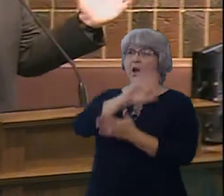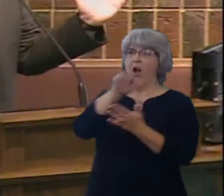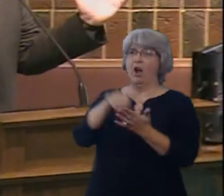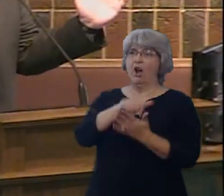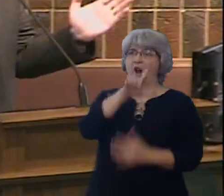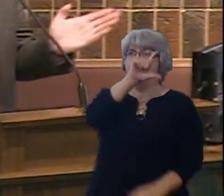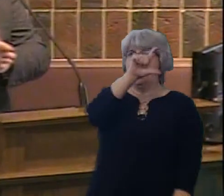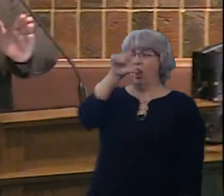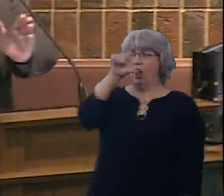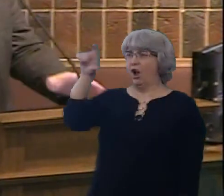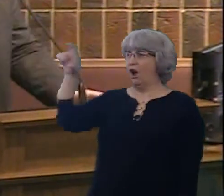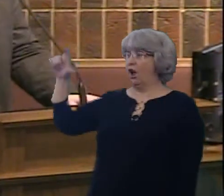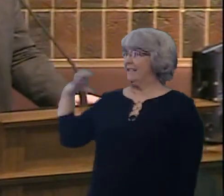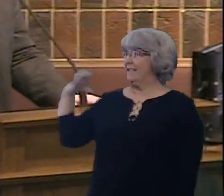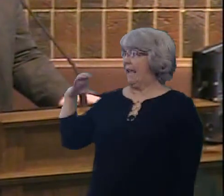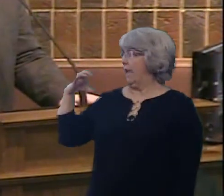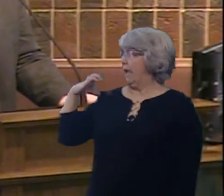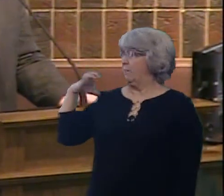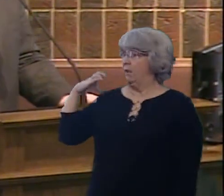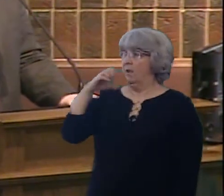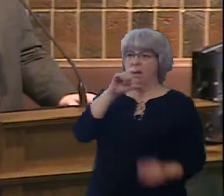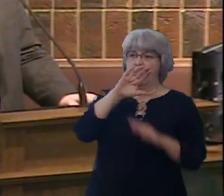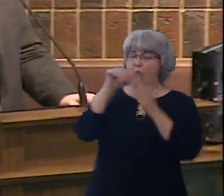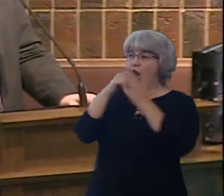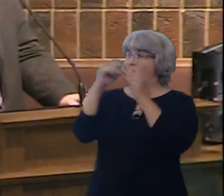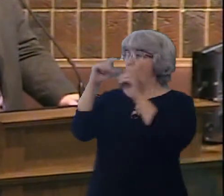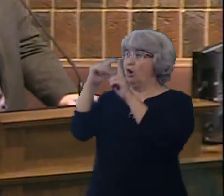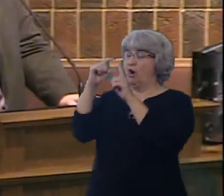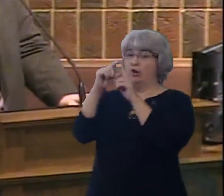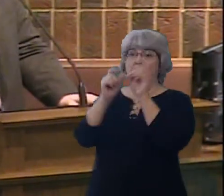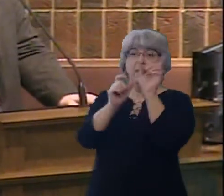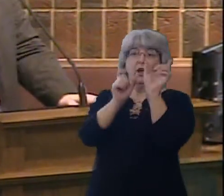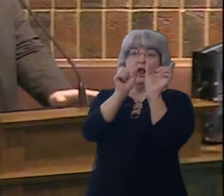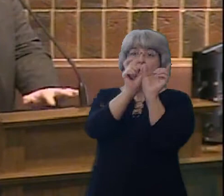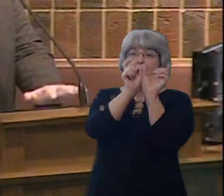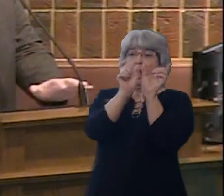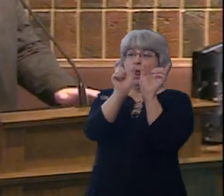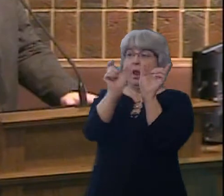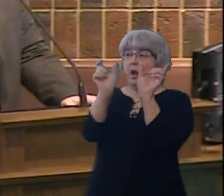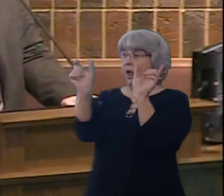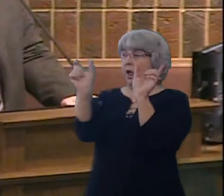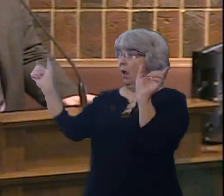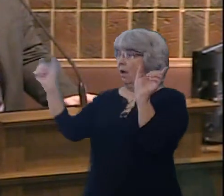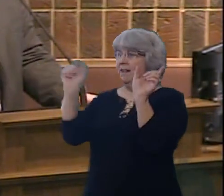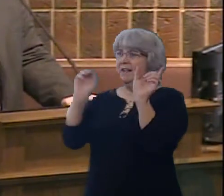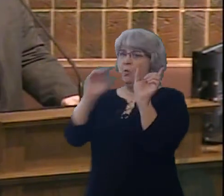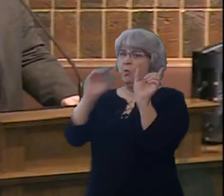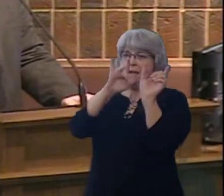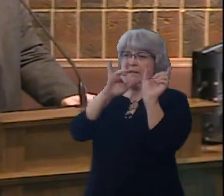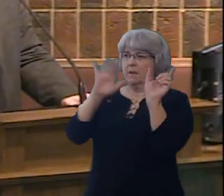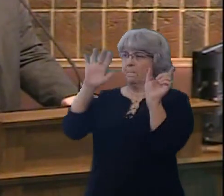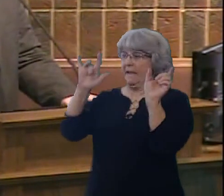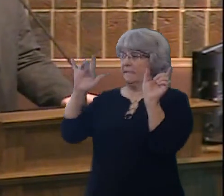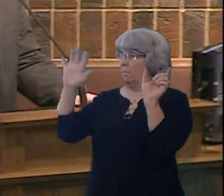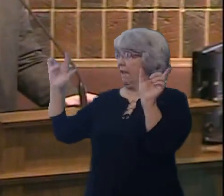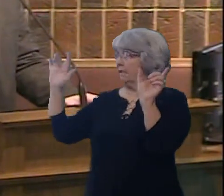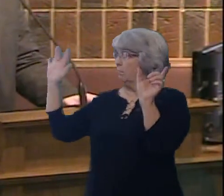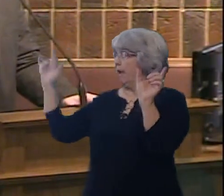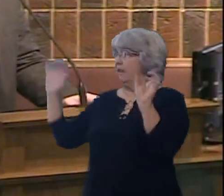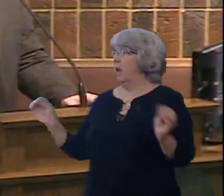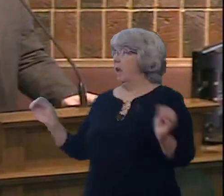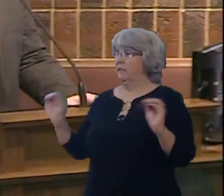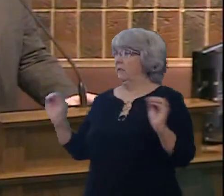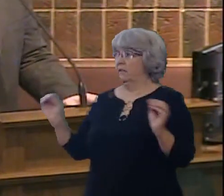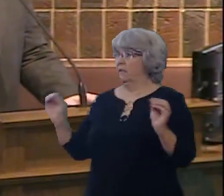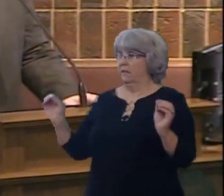and there were no spaces in between words. So it's all there. So a lot of times it can be a little bit difficult to understand if you're talking about